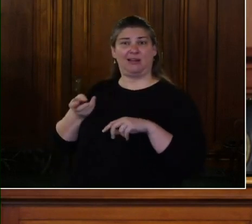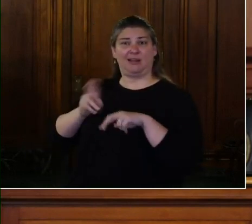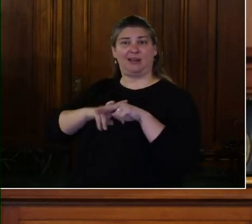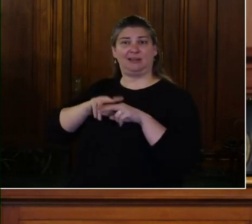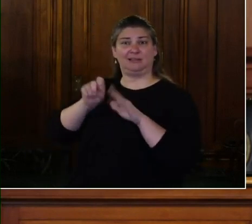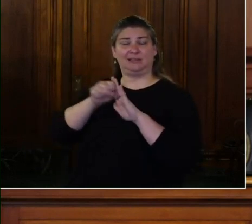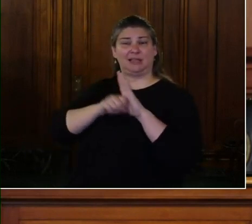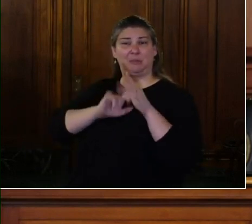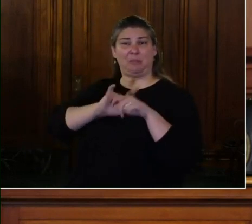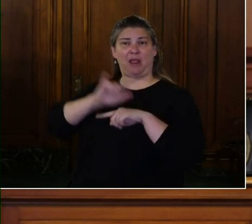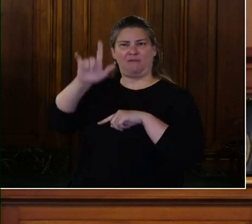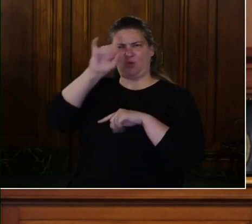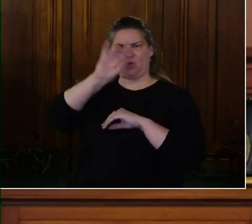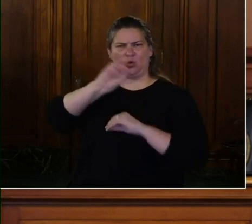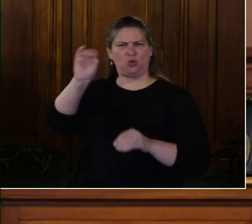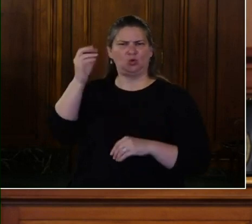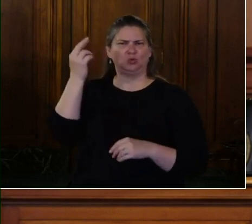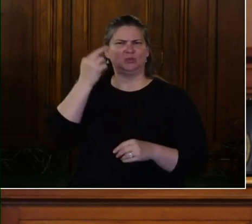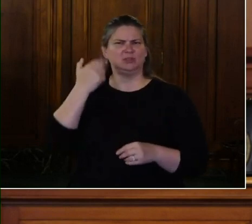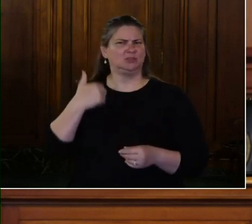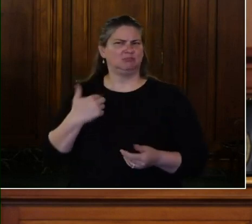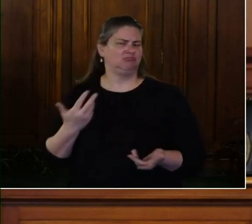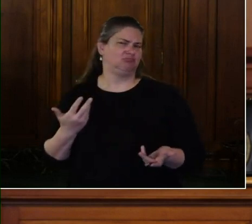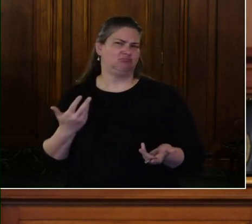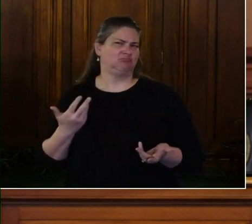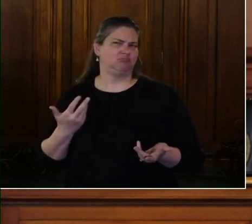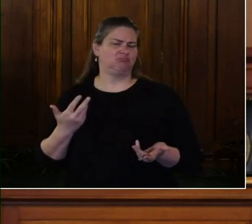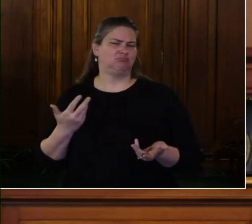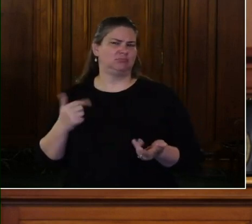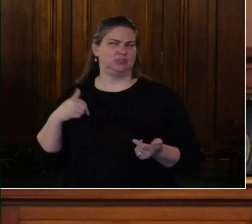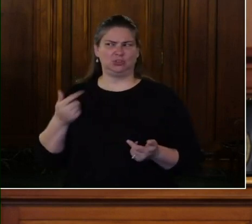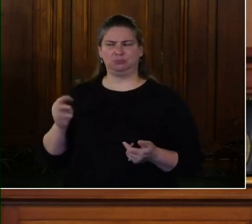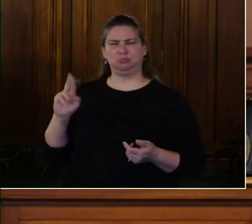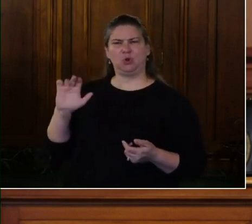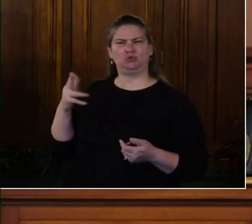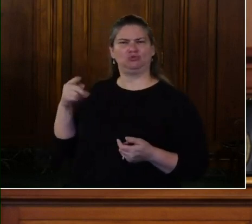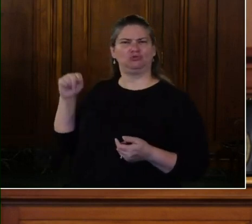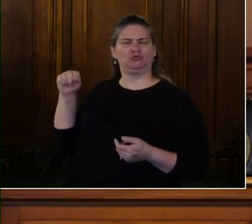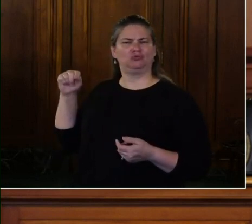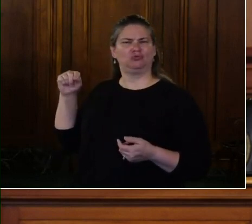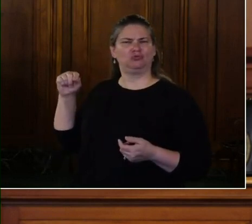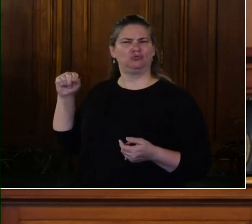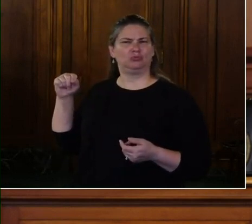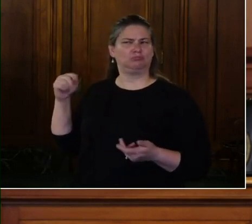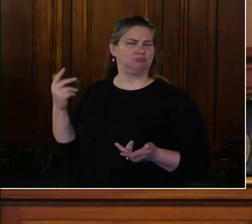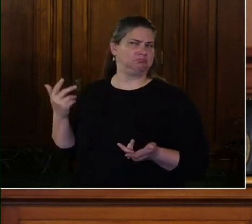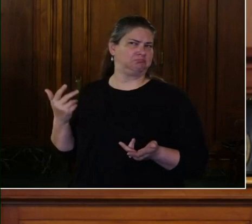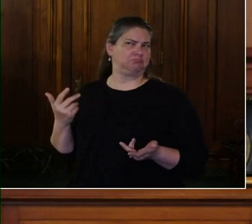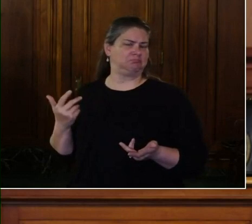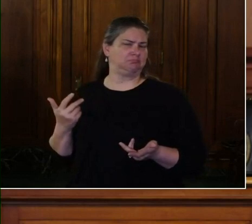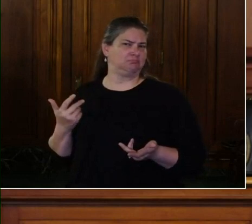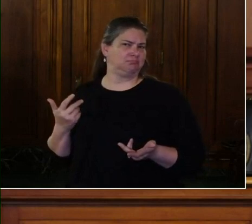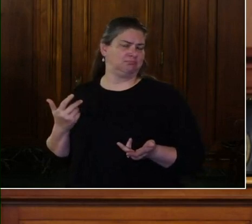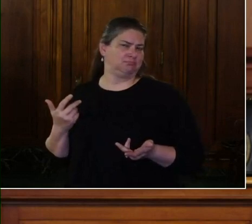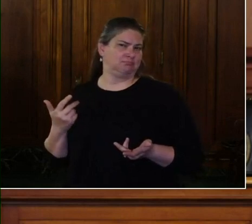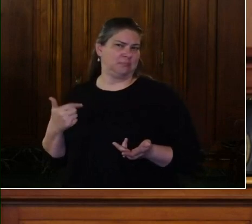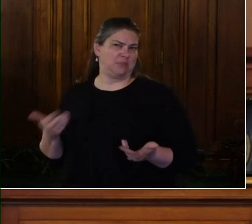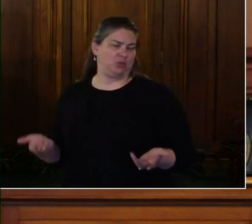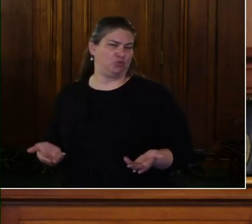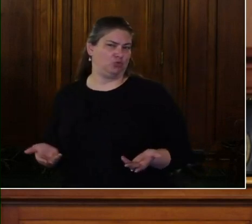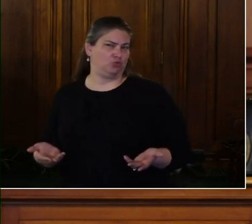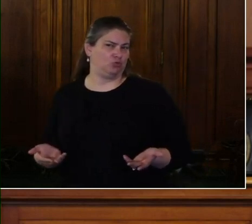reason since that early March time. and have been right